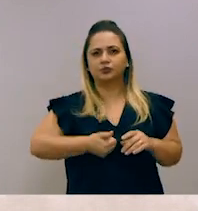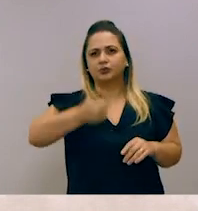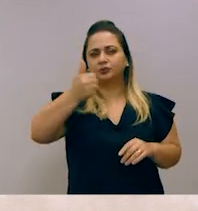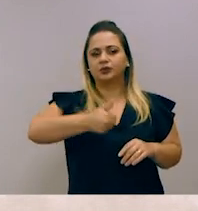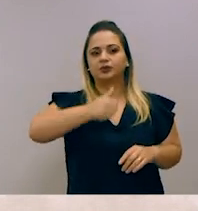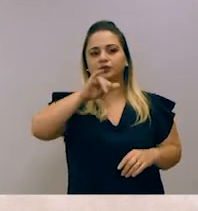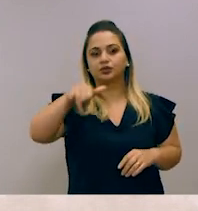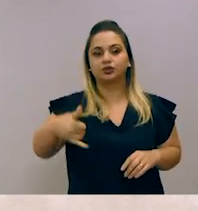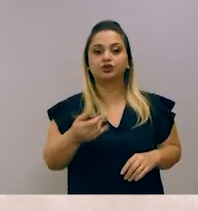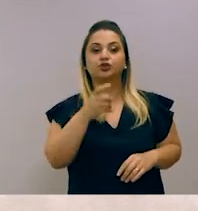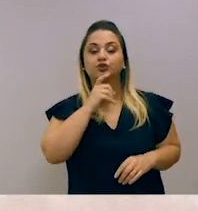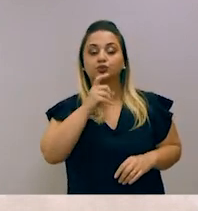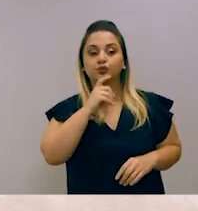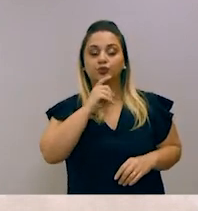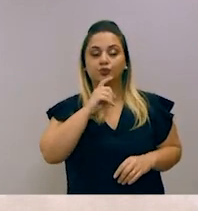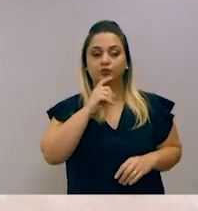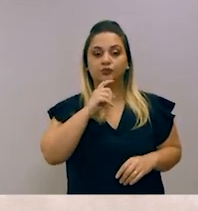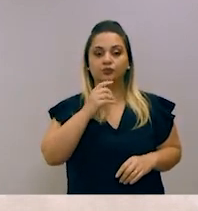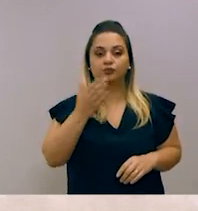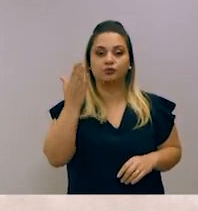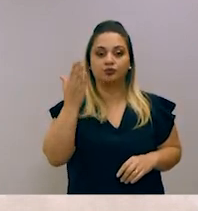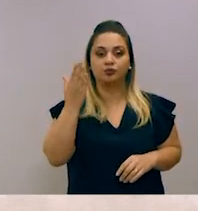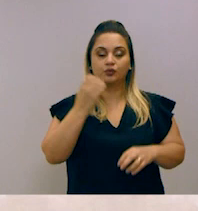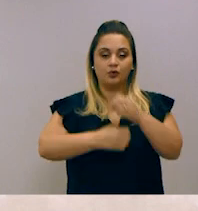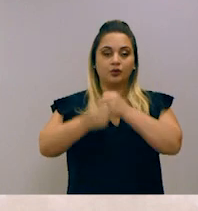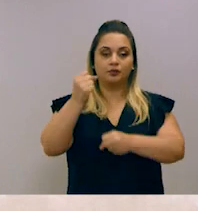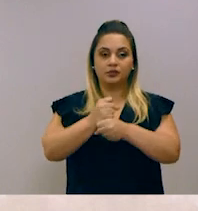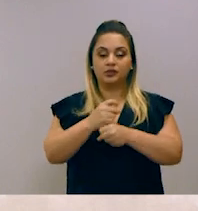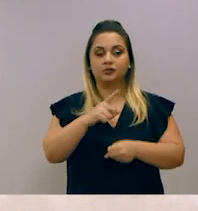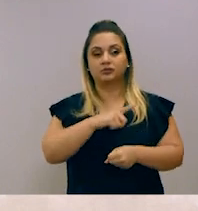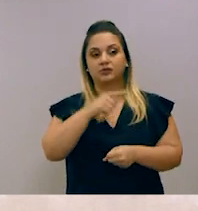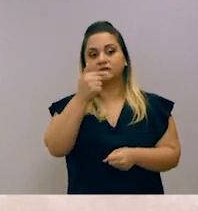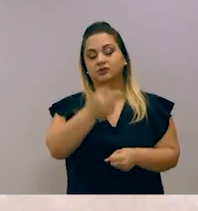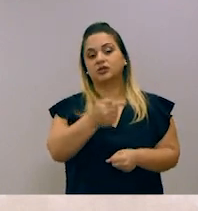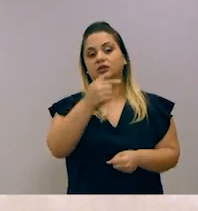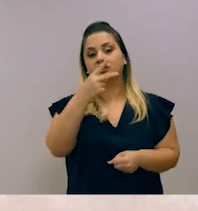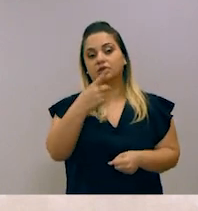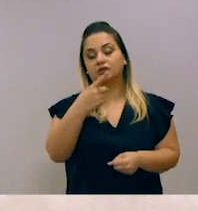So they were implemented for all the agencies. We have